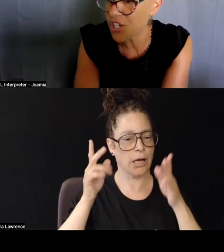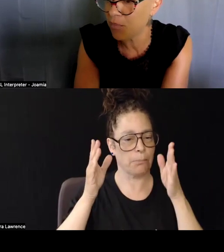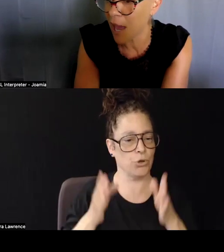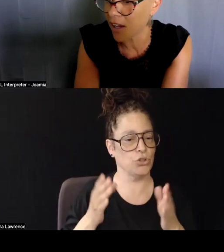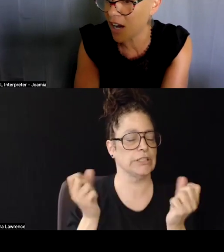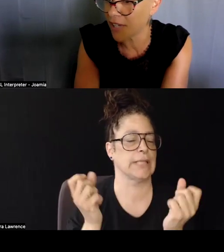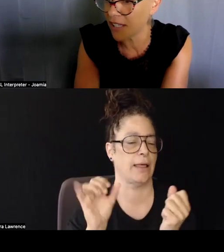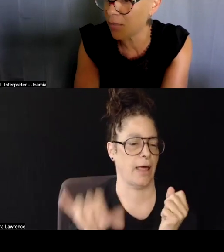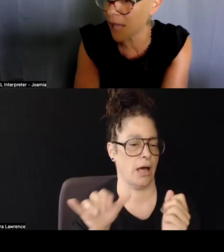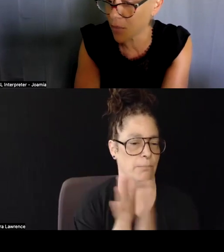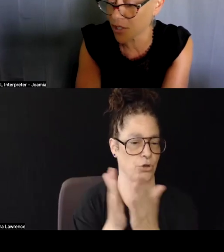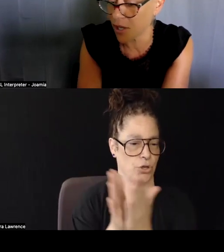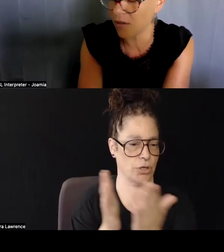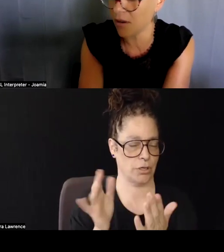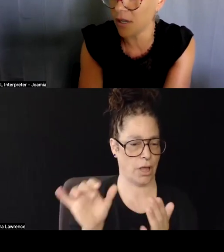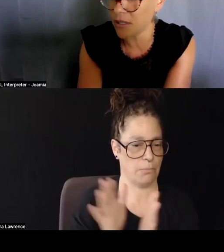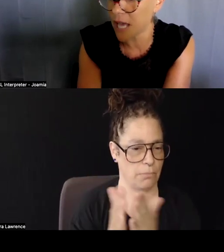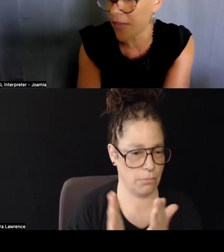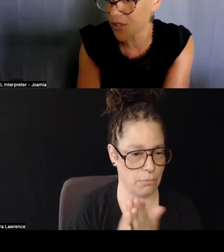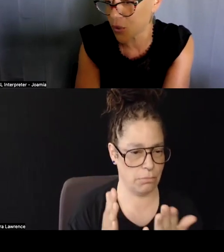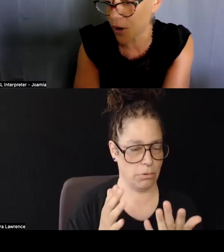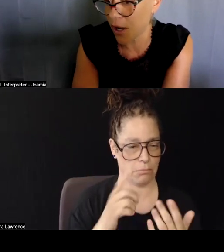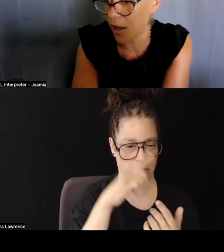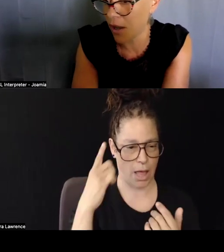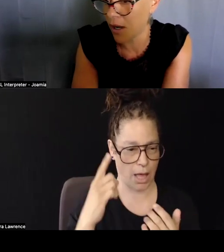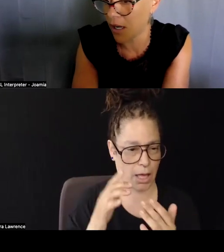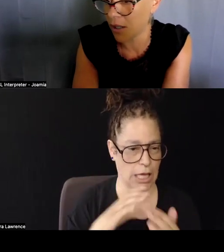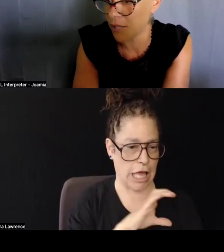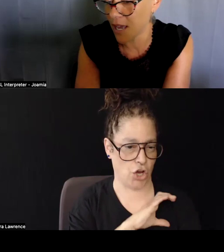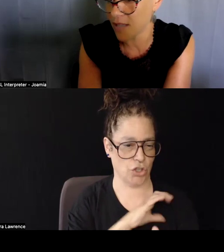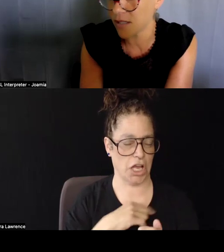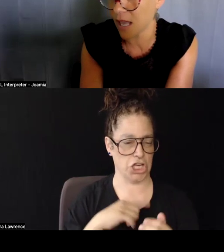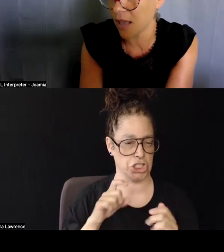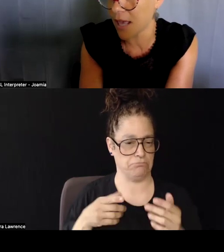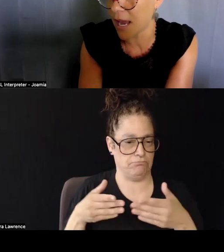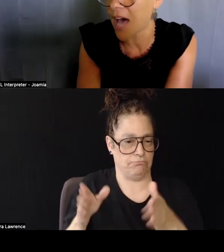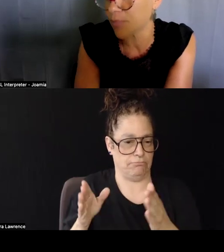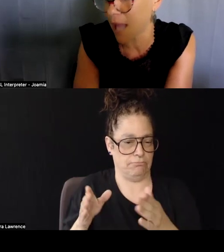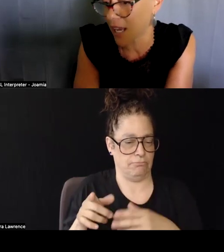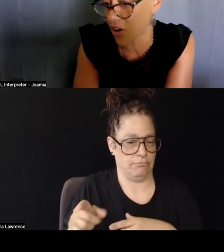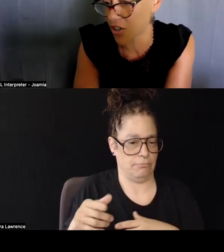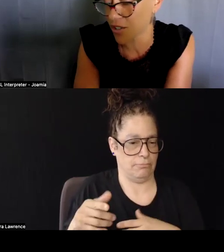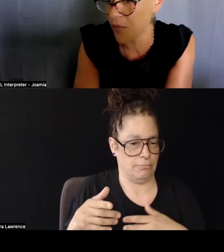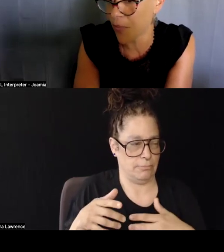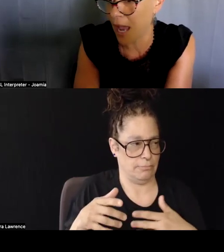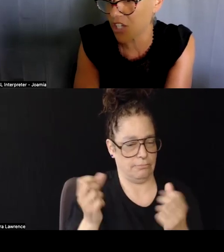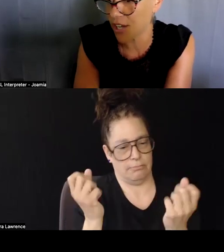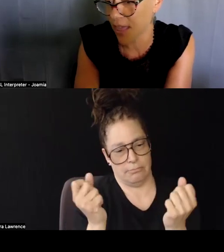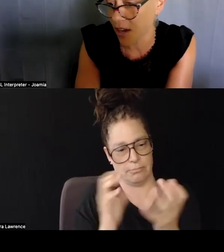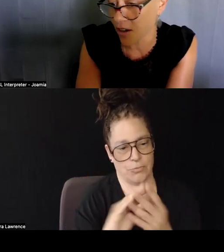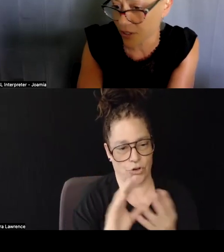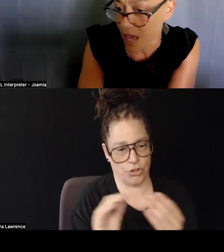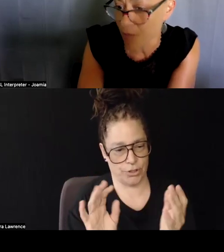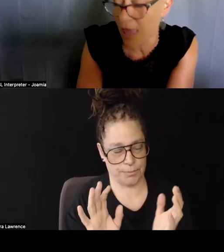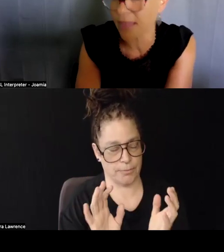maybe I should back off and let a Black person tell the story because it has Black characters. I should